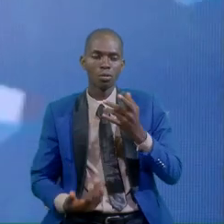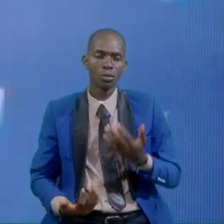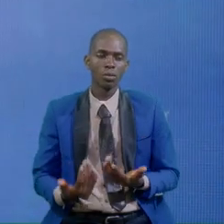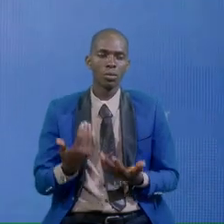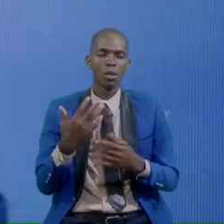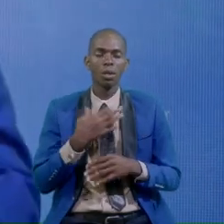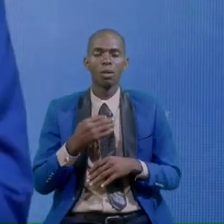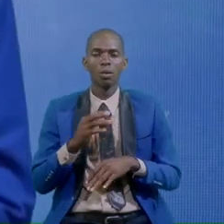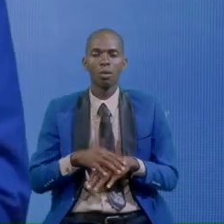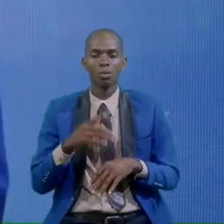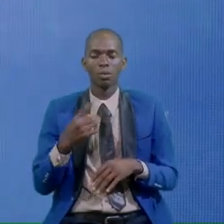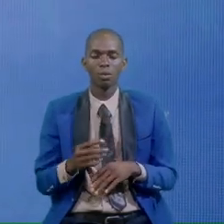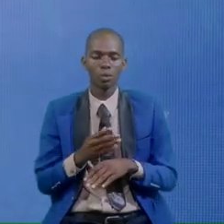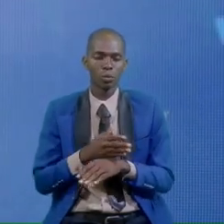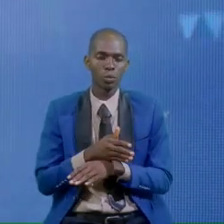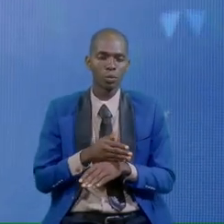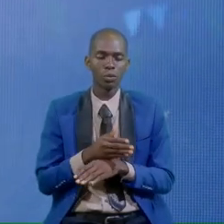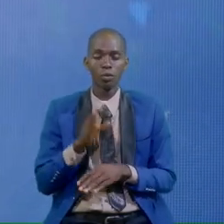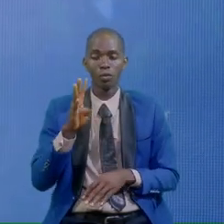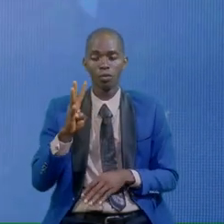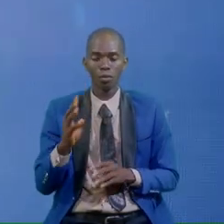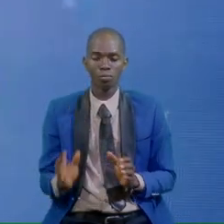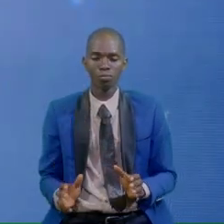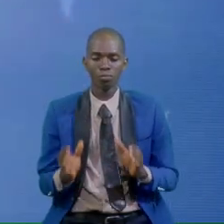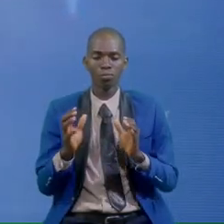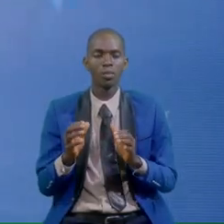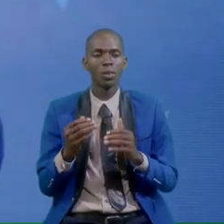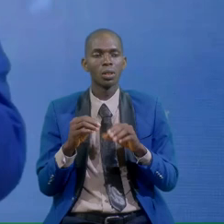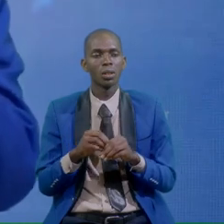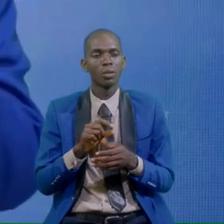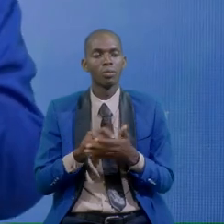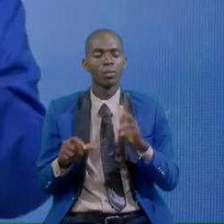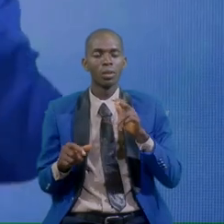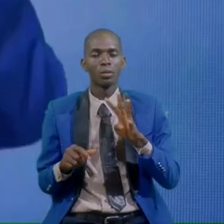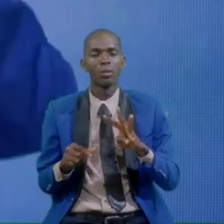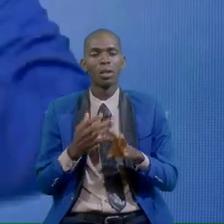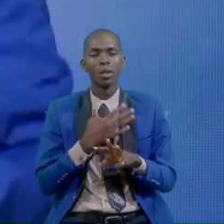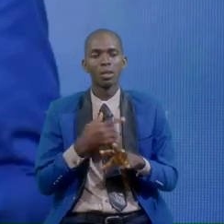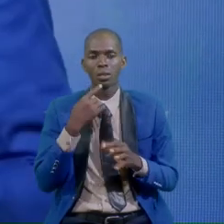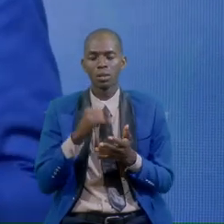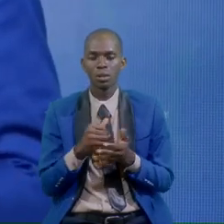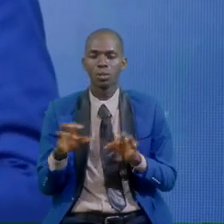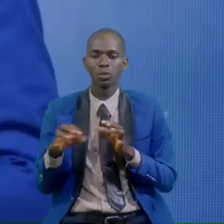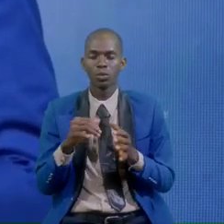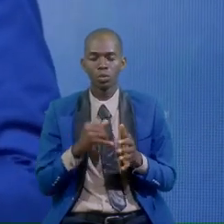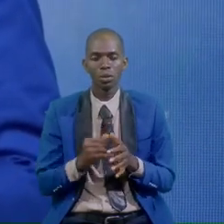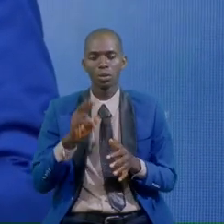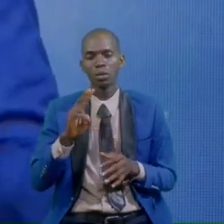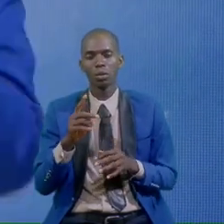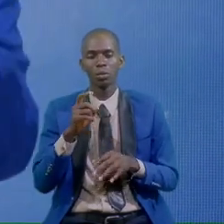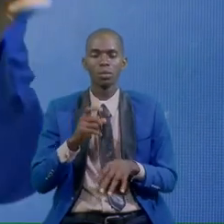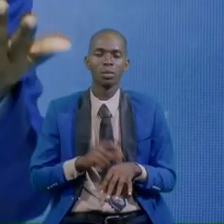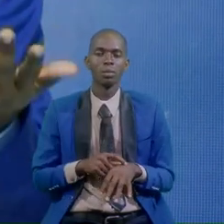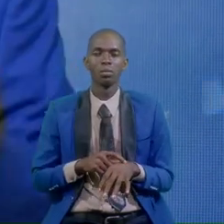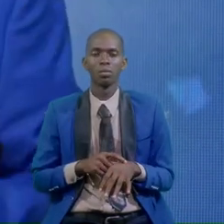wood. 4 barrels. Look at verse 34. And he said, do it again the second time.